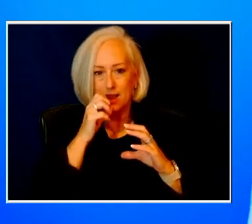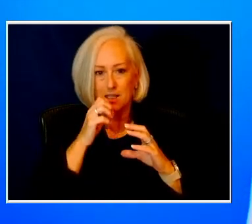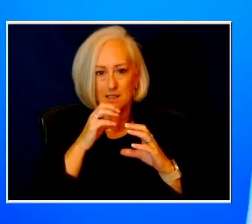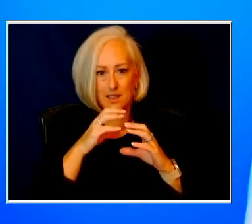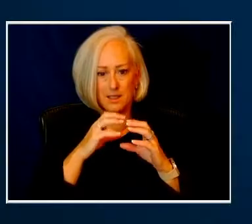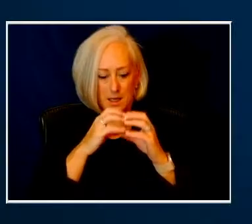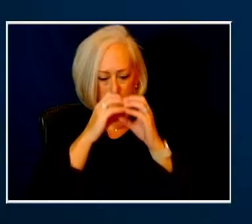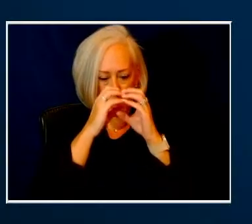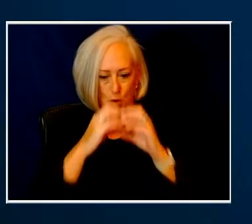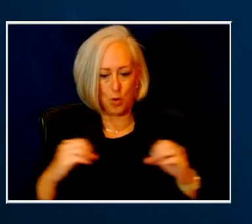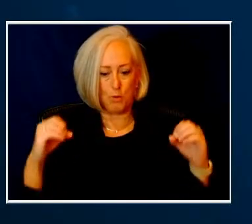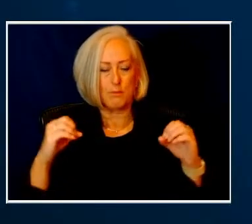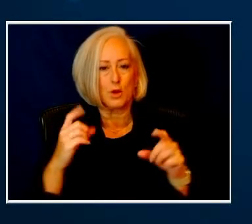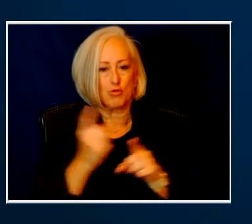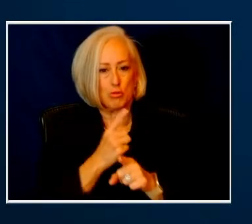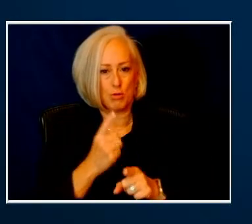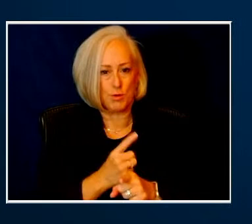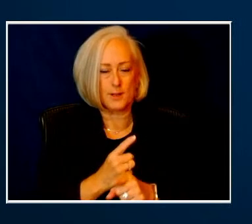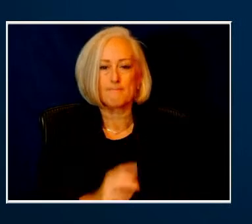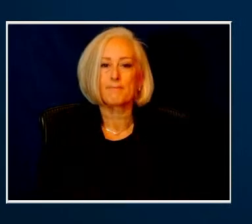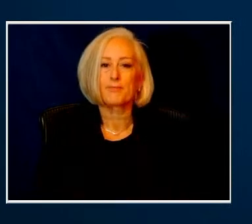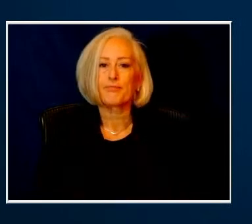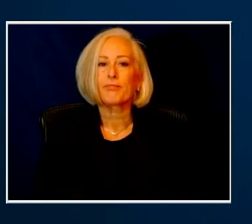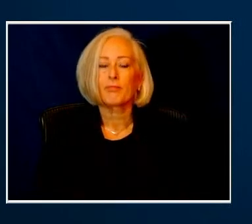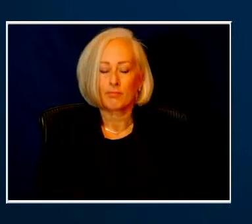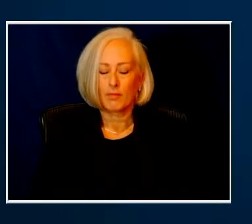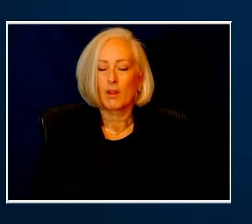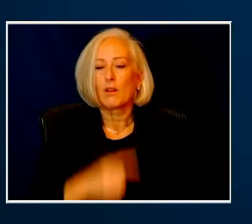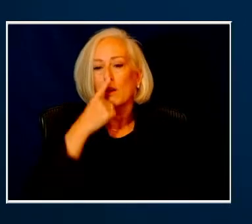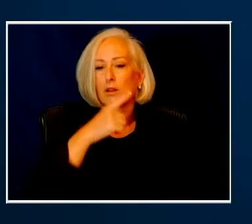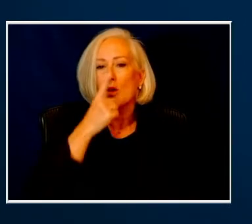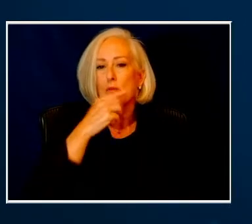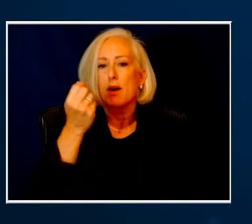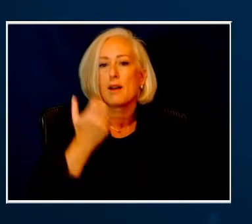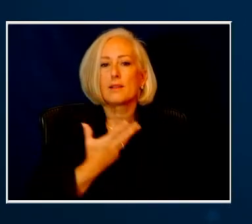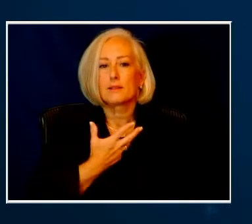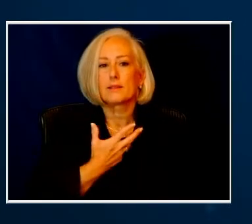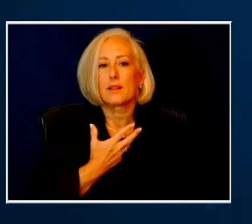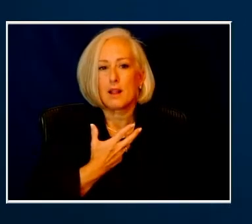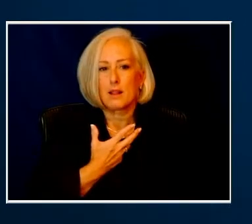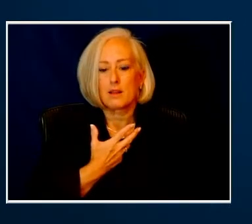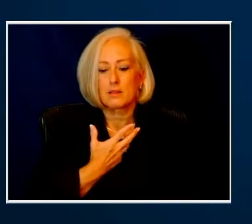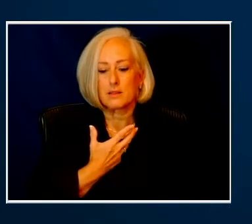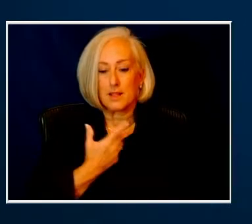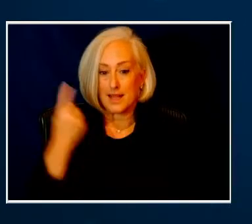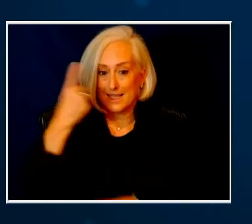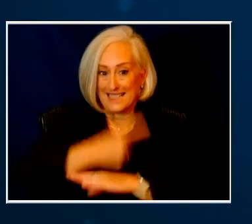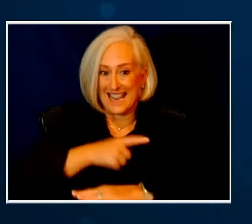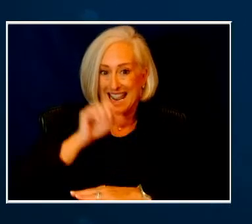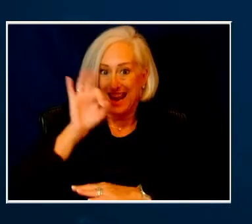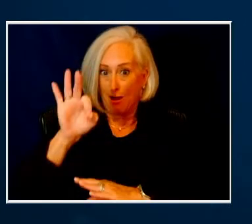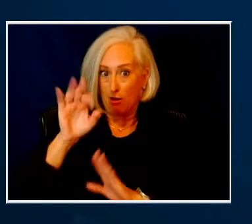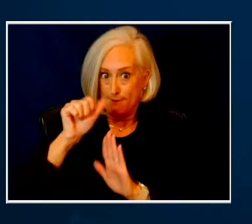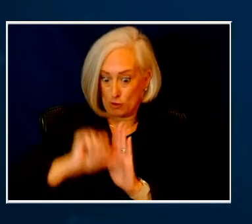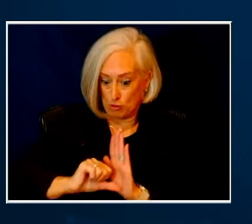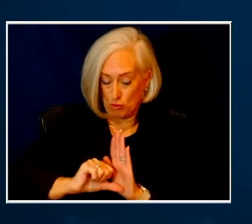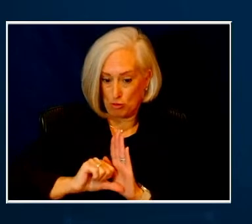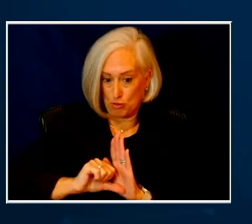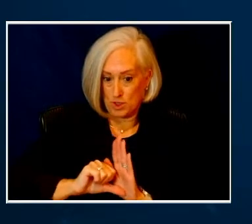know. All right, so I want to talk about the day of the surgery, because Kolbie was